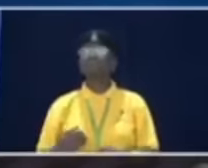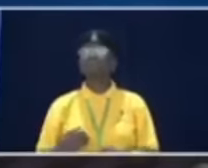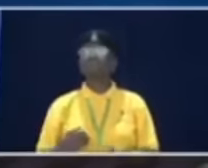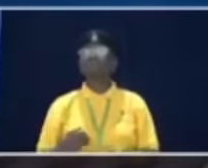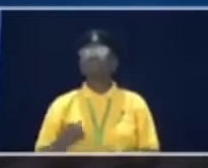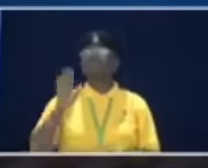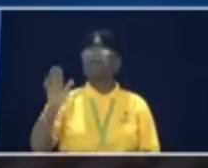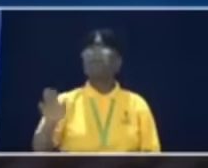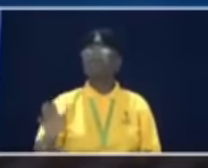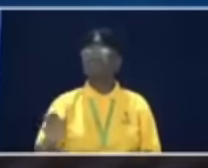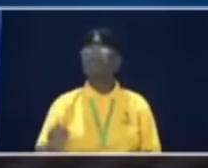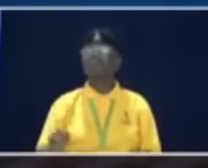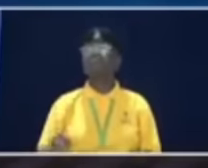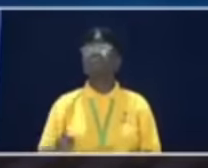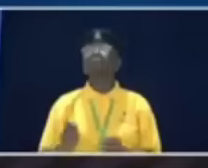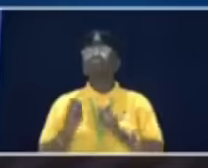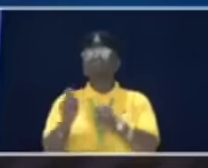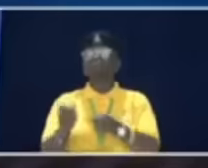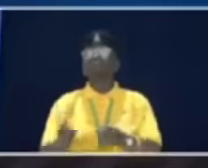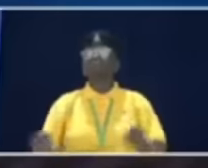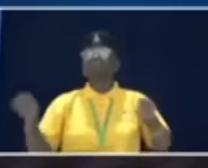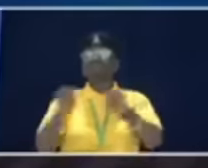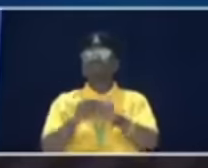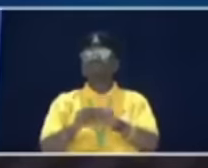Even every relative,